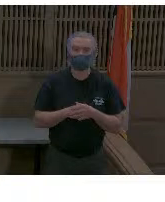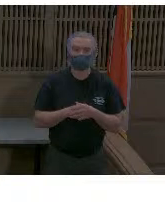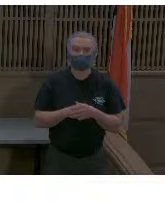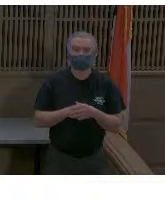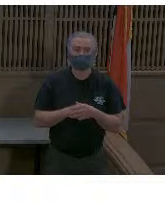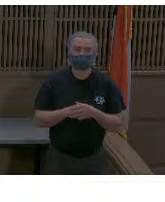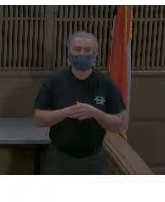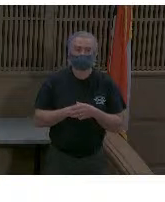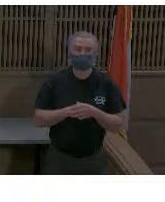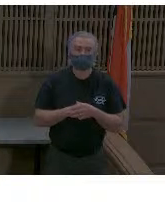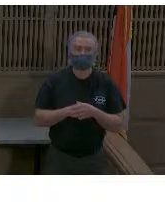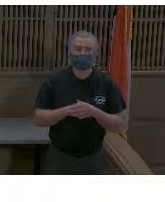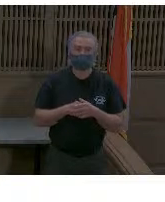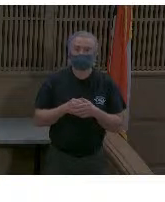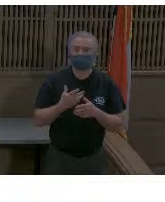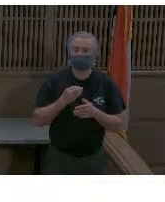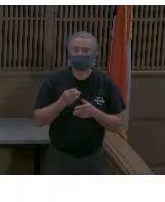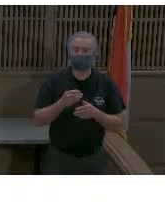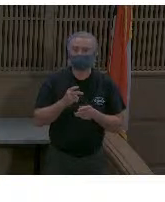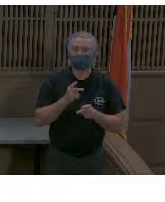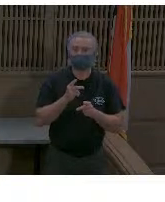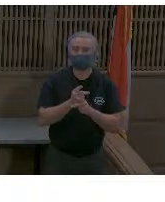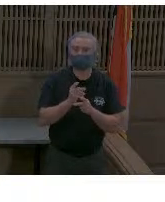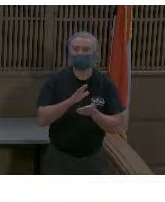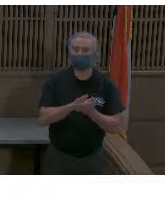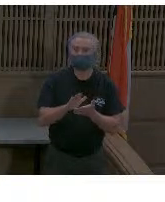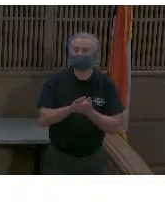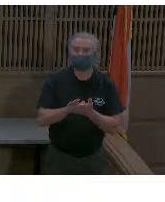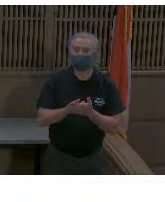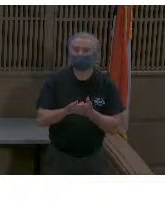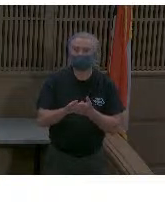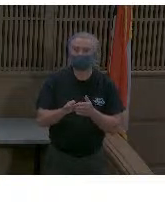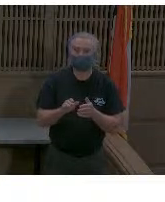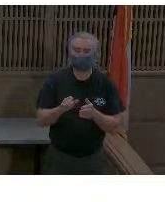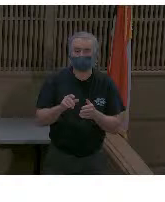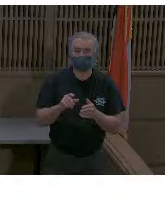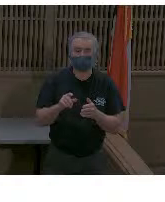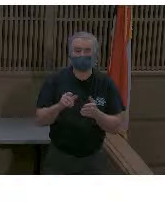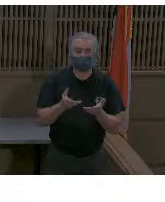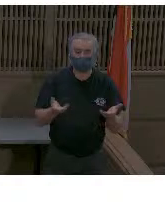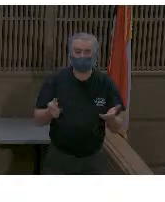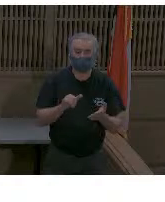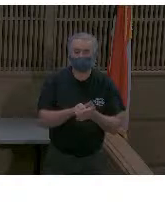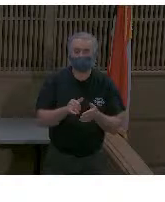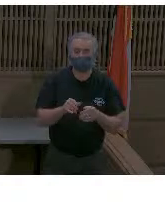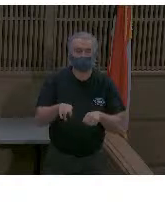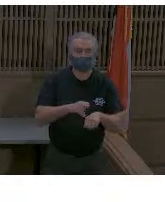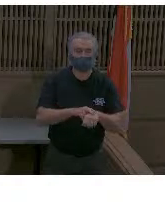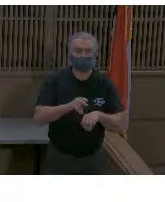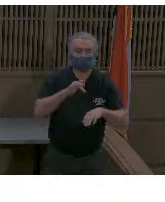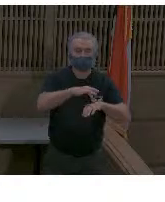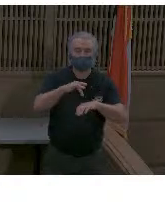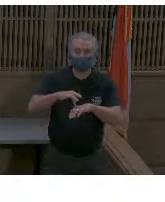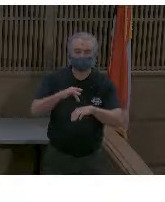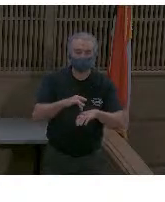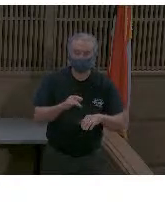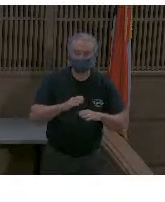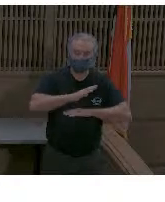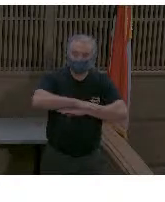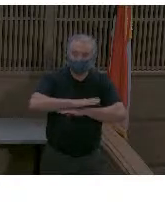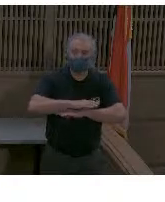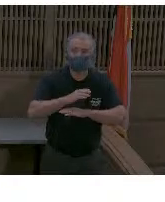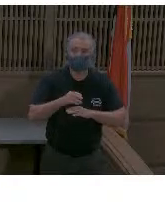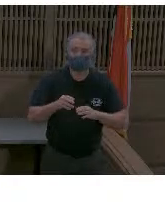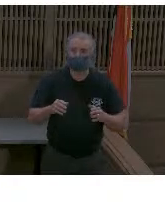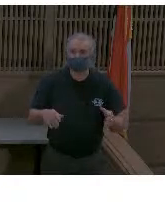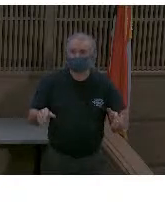touched surfaces would help as well. So things are better in Southwest Georgia. They're better throughout the state